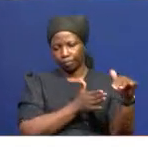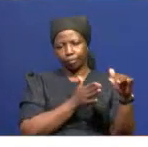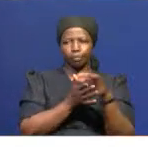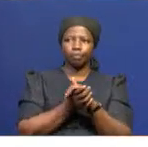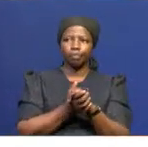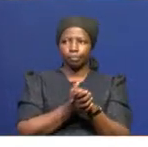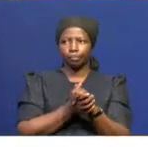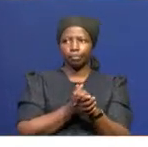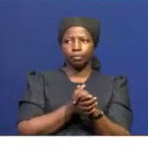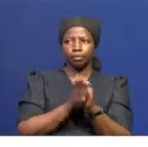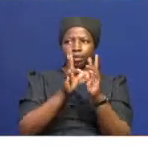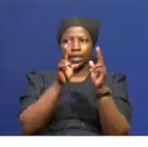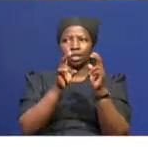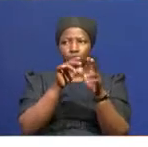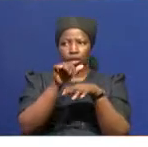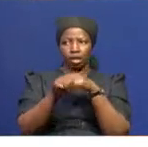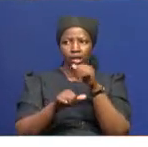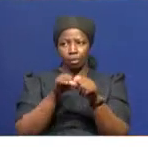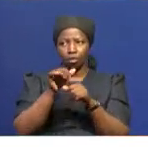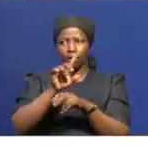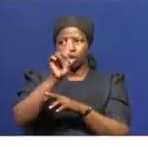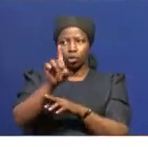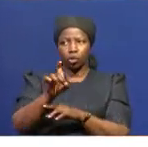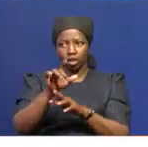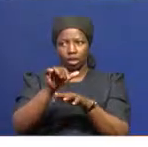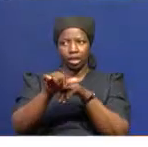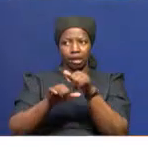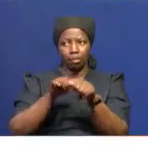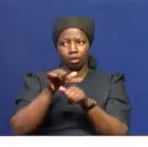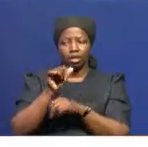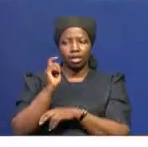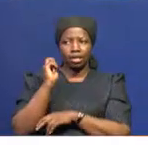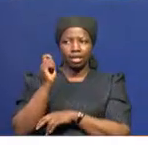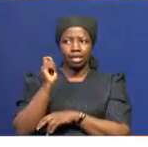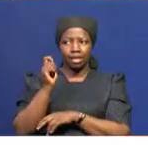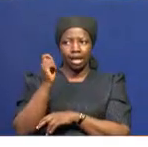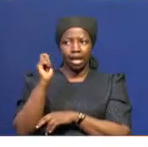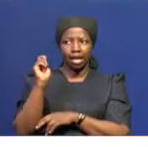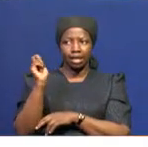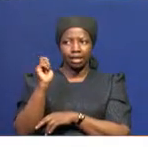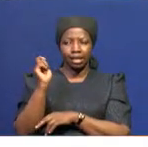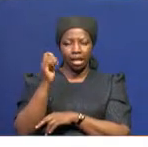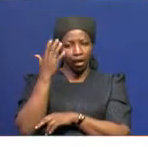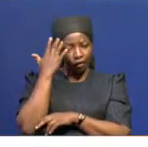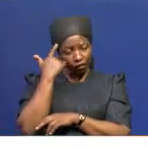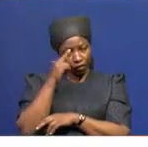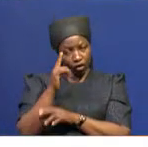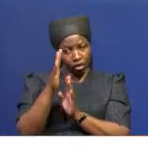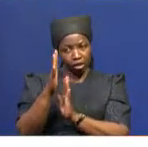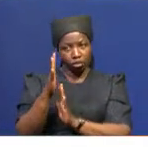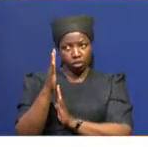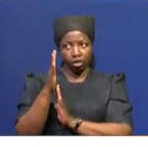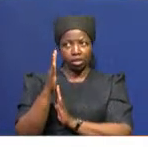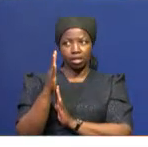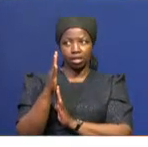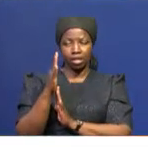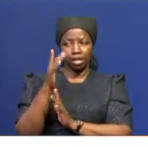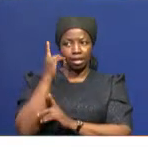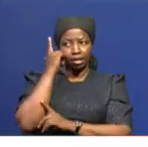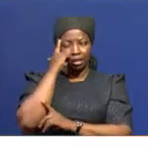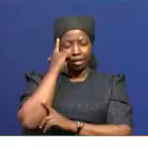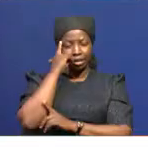of, on the question of tender for security, I think first of